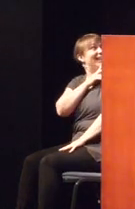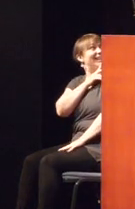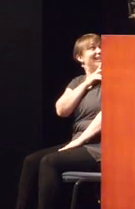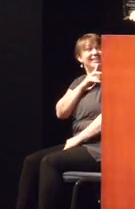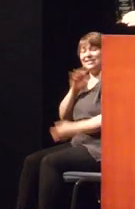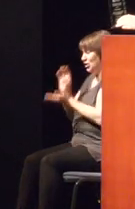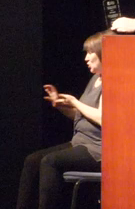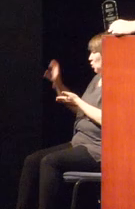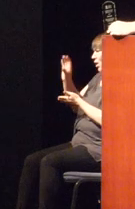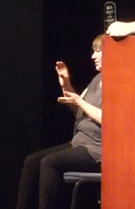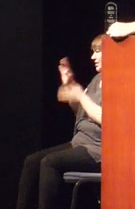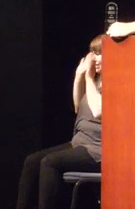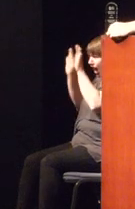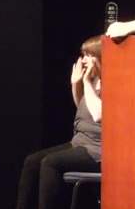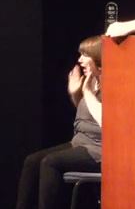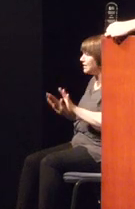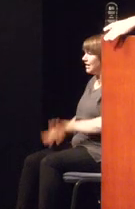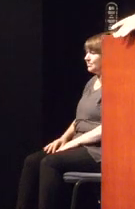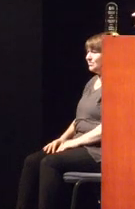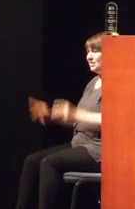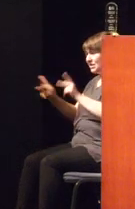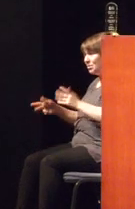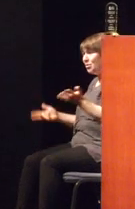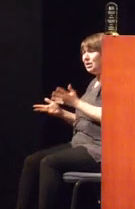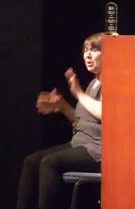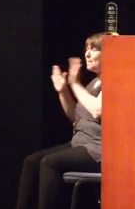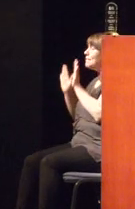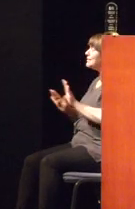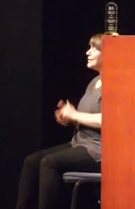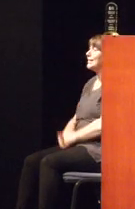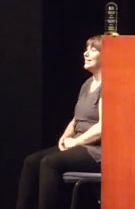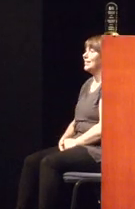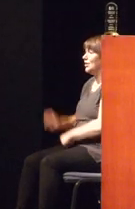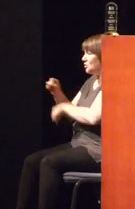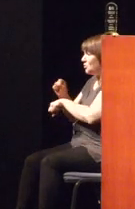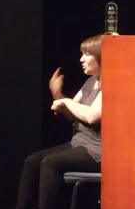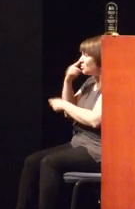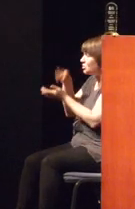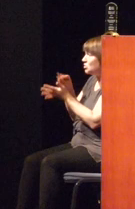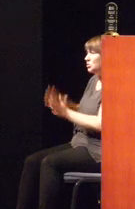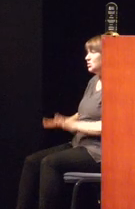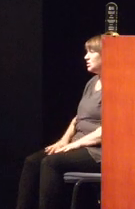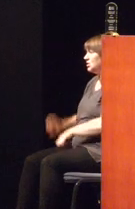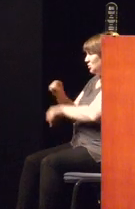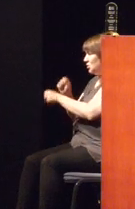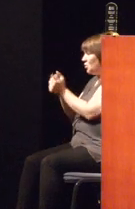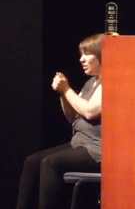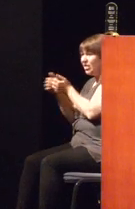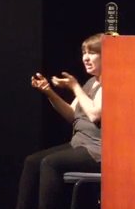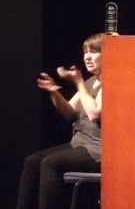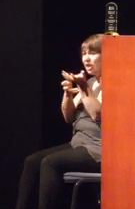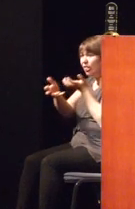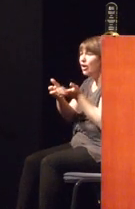Cuesta College has been awesome. The people here are amazing, working for students, working with each other, helping each